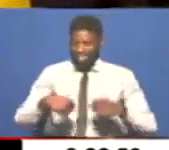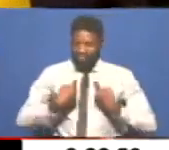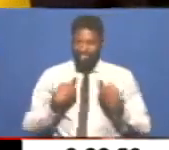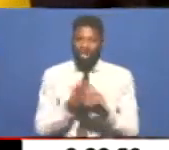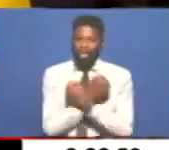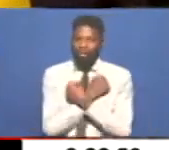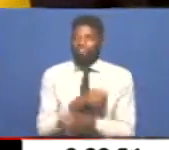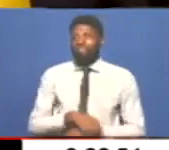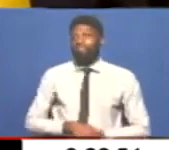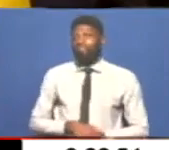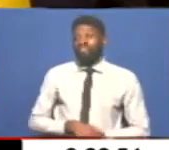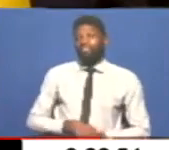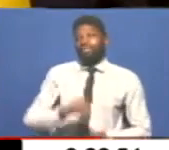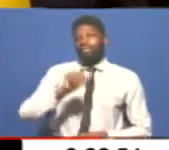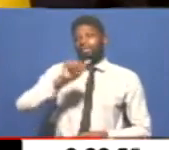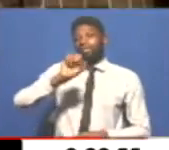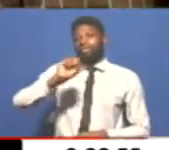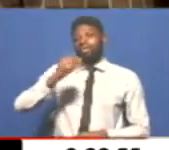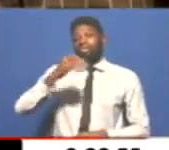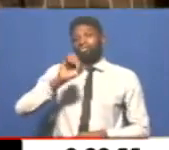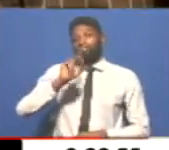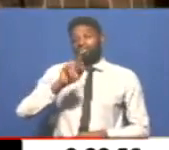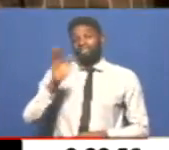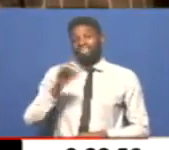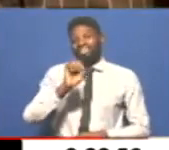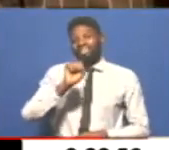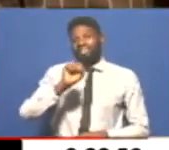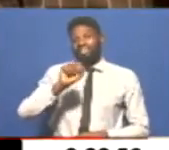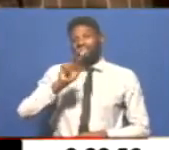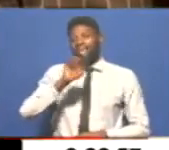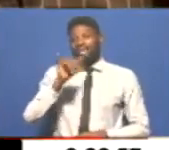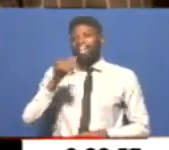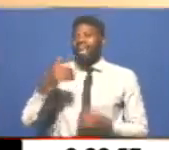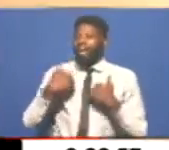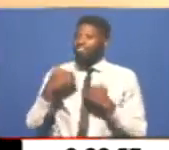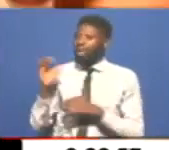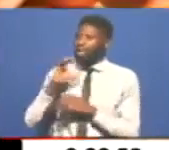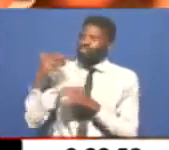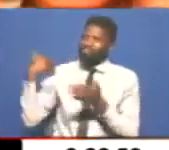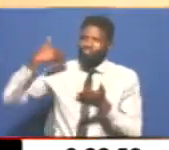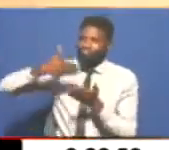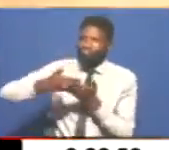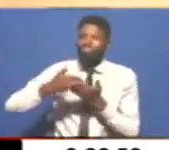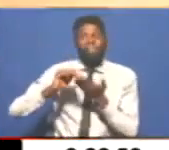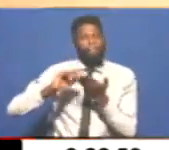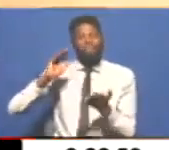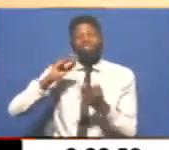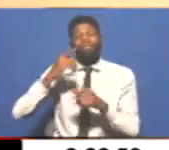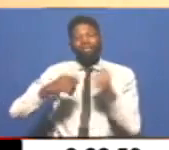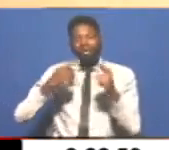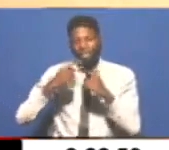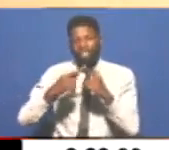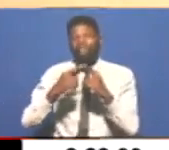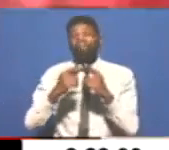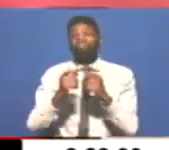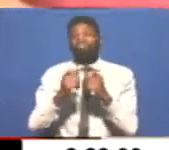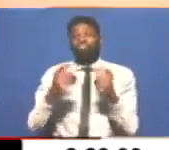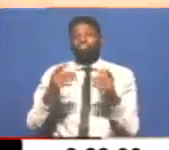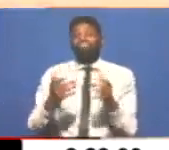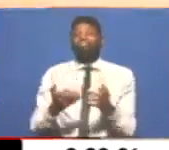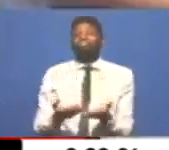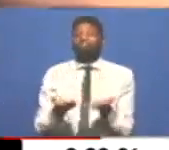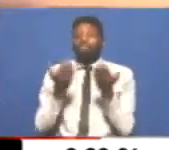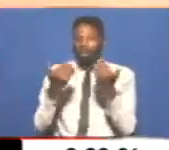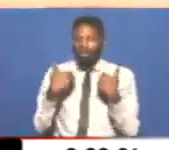Ashok Sunny Tailored Limited now boasts of a clientele that has seen him grow over the years. The clients have, since the inception of the